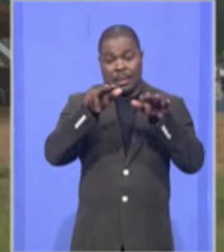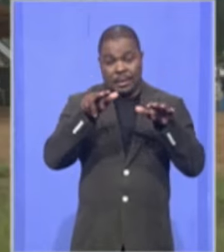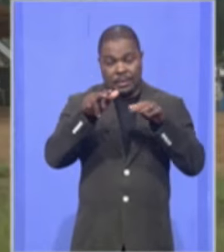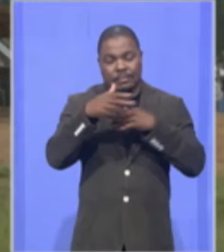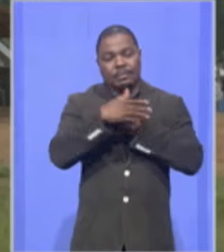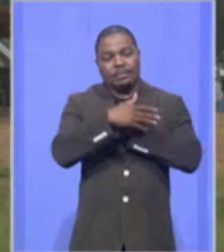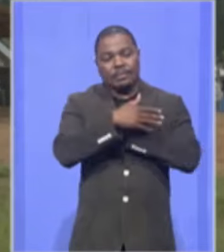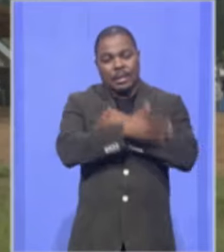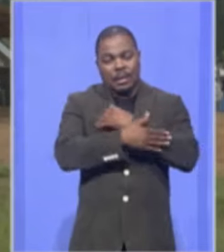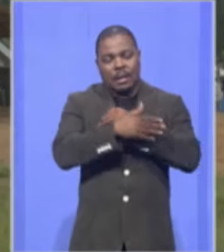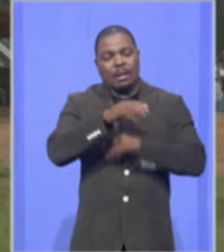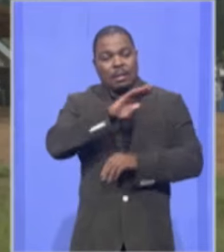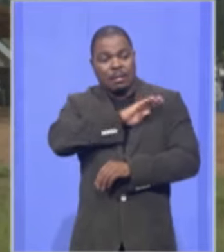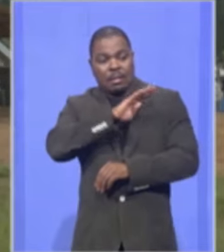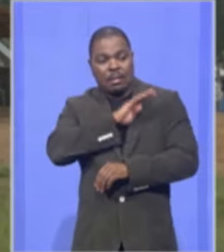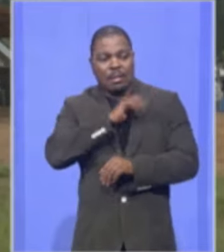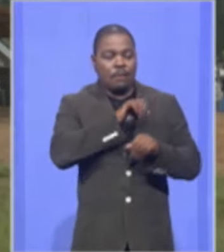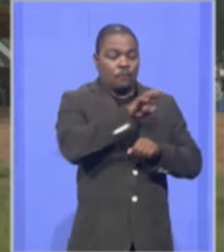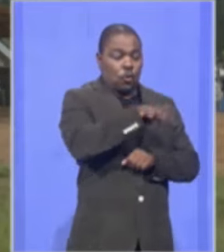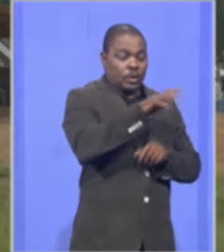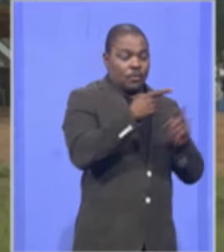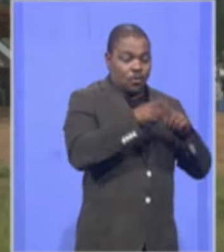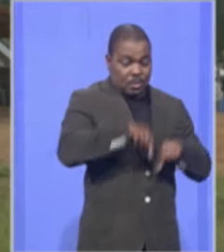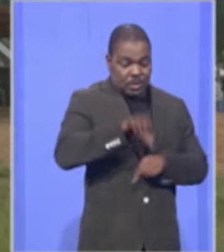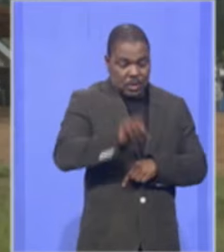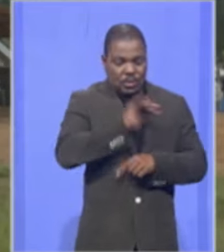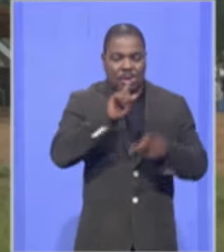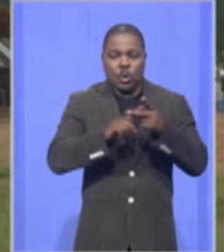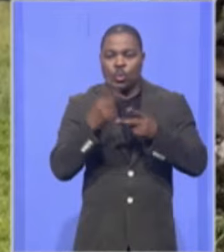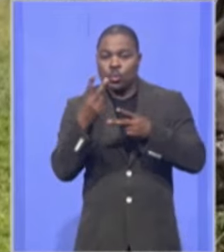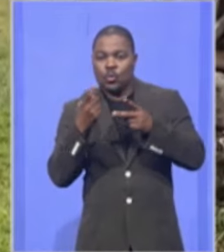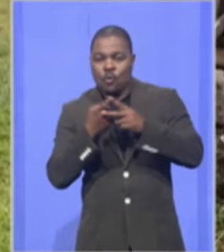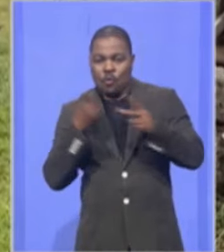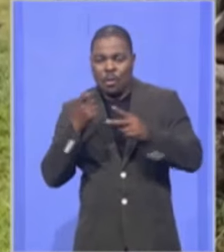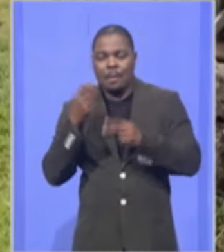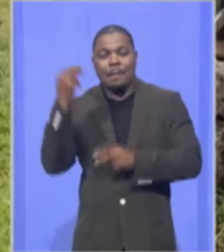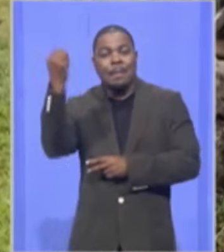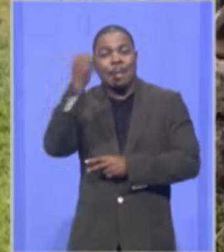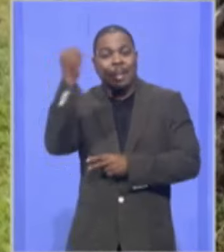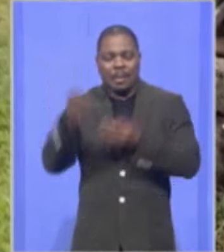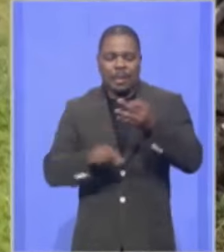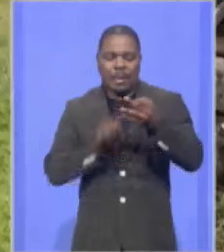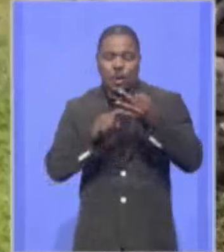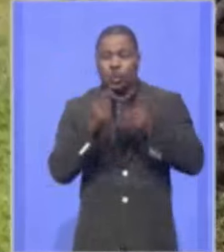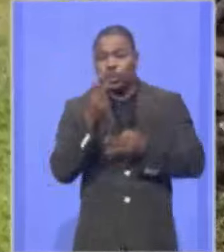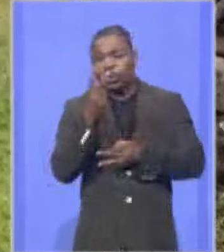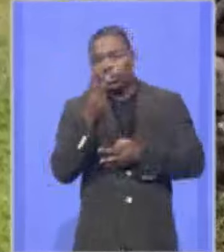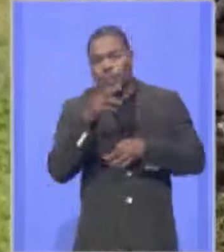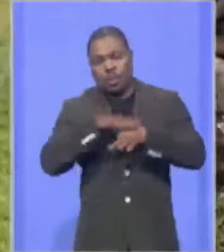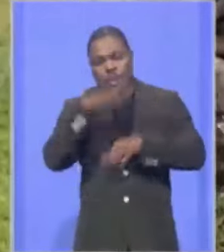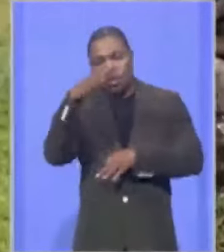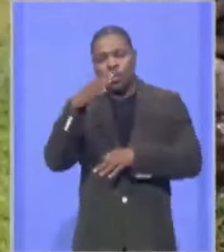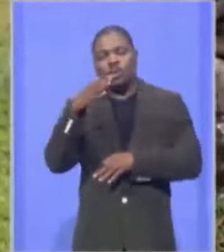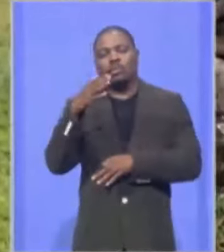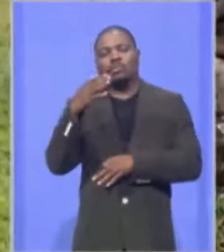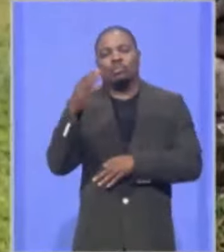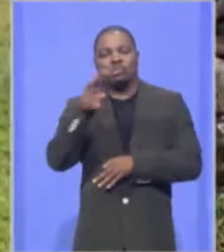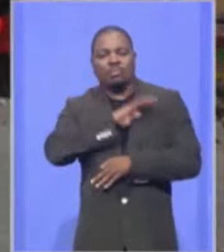ke a sesole sa Afrika Borwa, fa a le 2 e le a kwa Malawi, mme a mangwe a le 2 ke a kwa